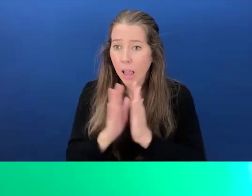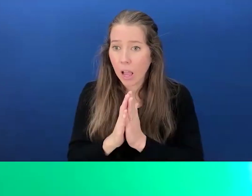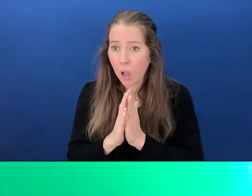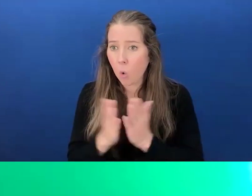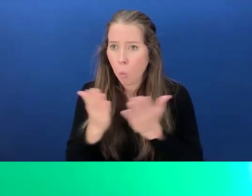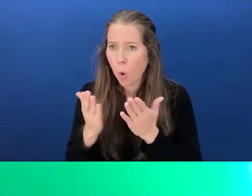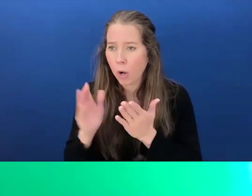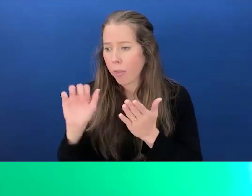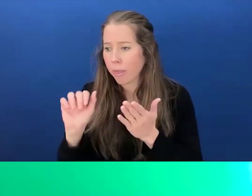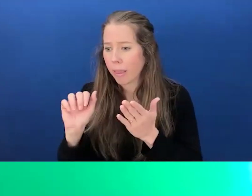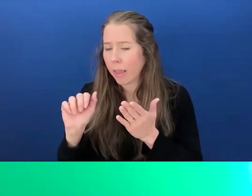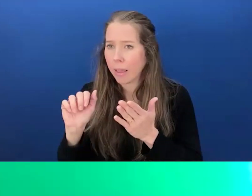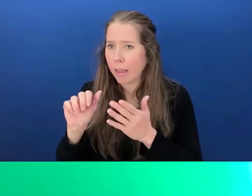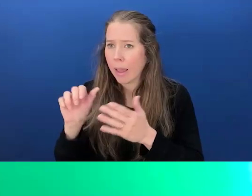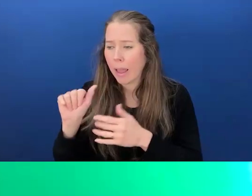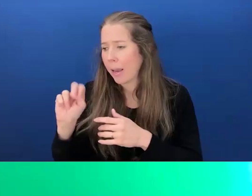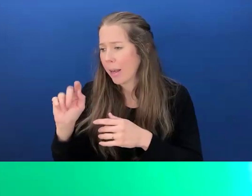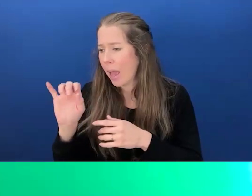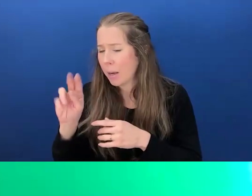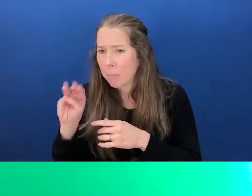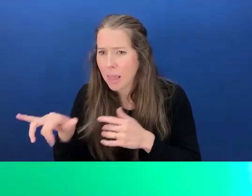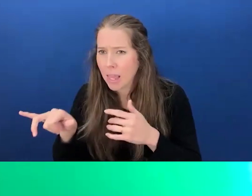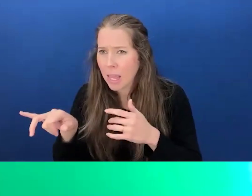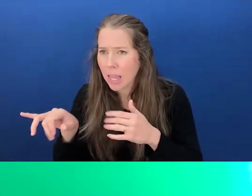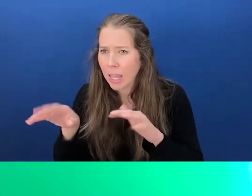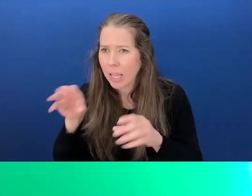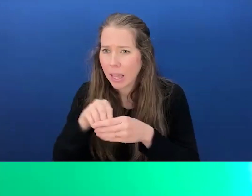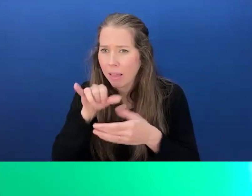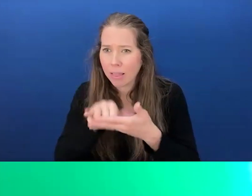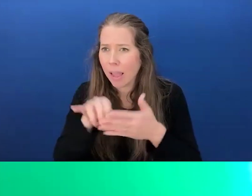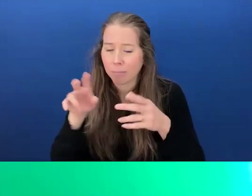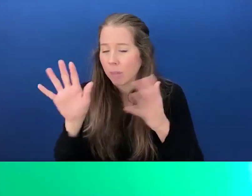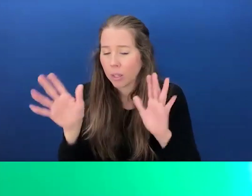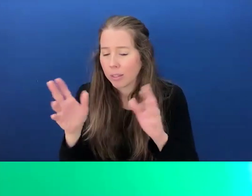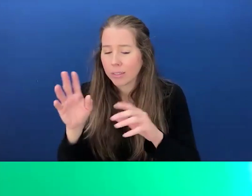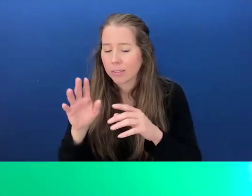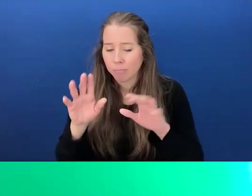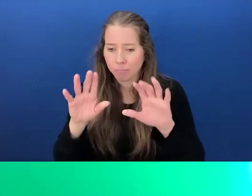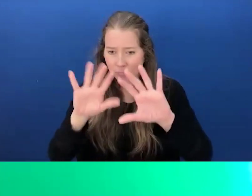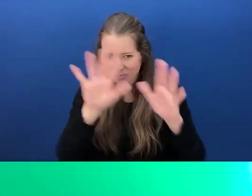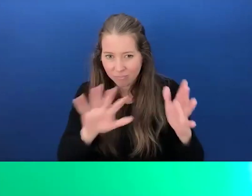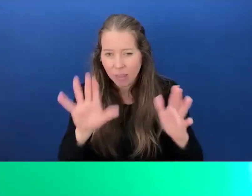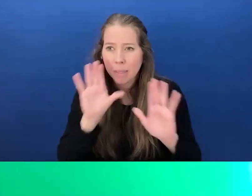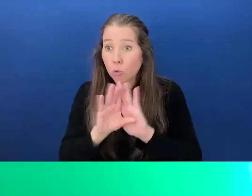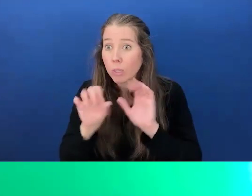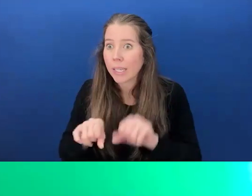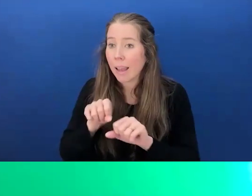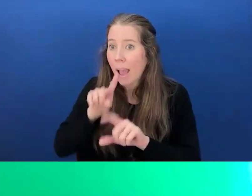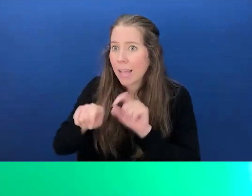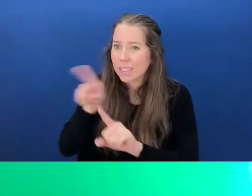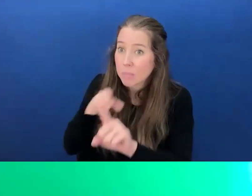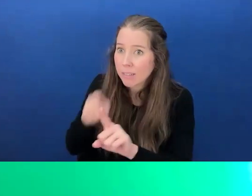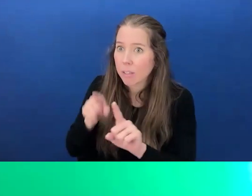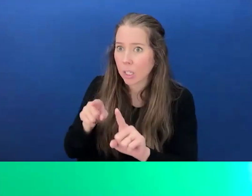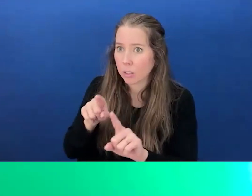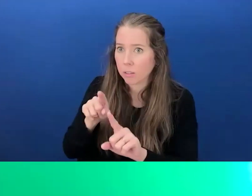anatomical anatomy. I'm sorry, not that in that technical space, right? Yeah. But you can ask specific questions. You can upload an image, and this